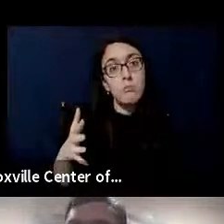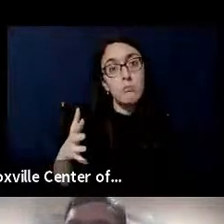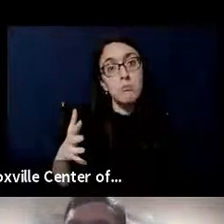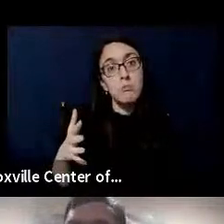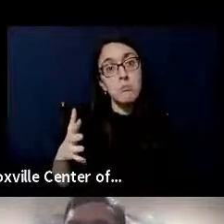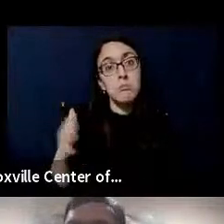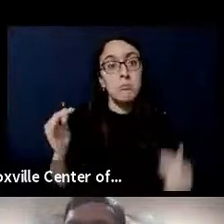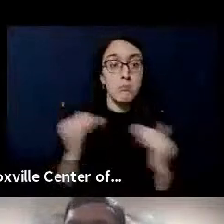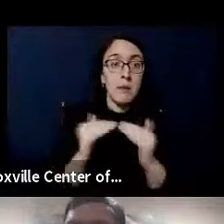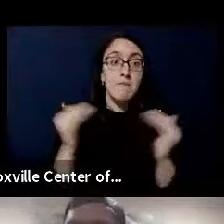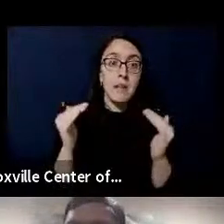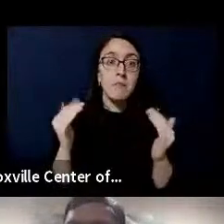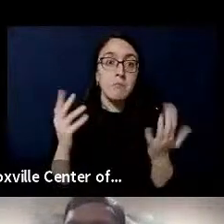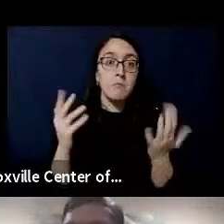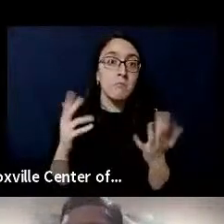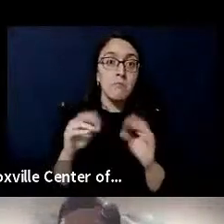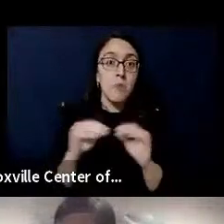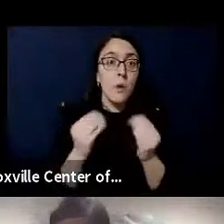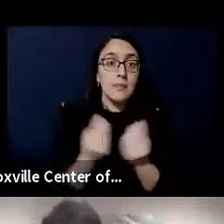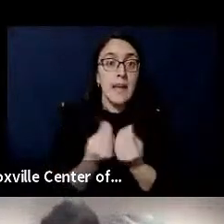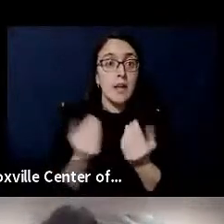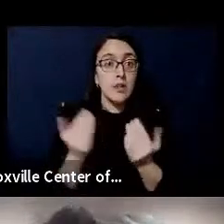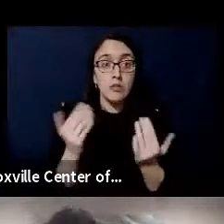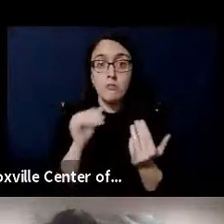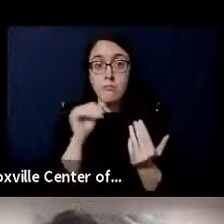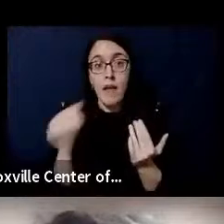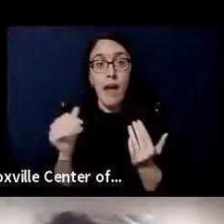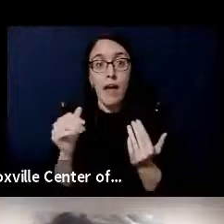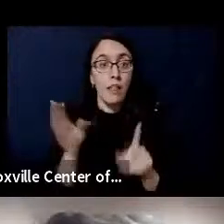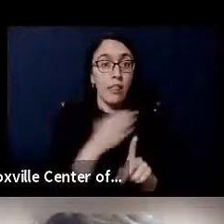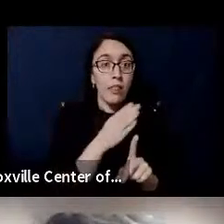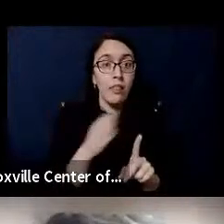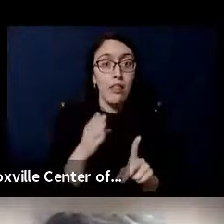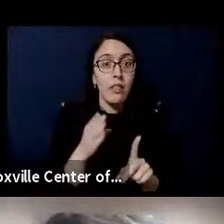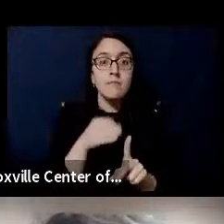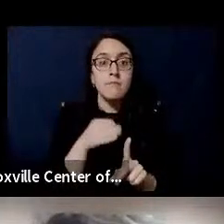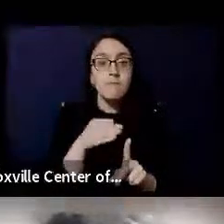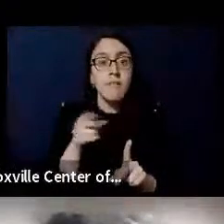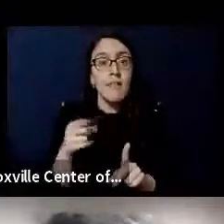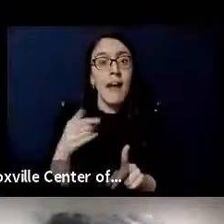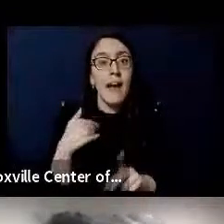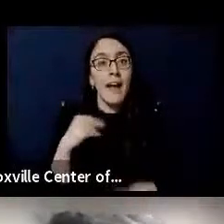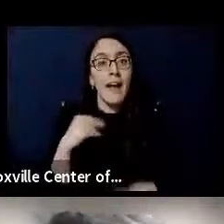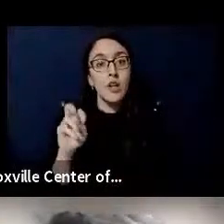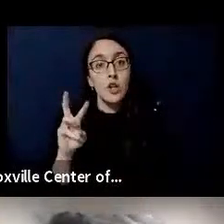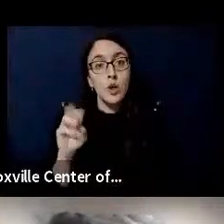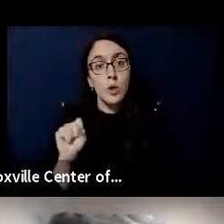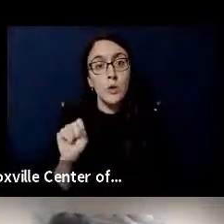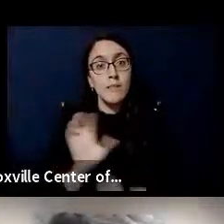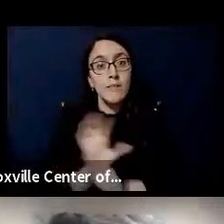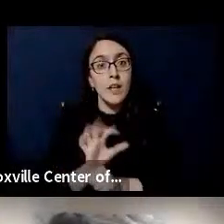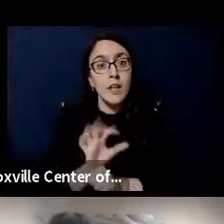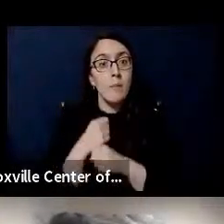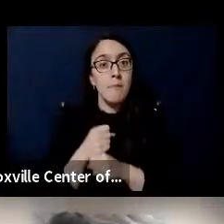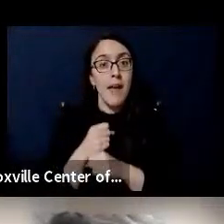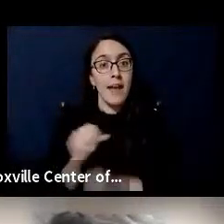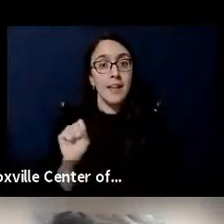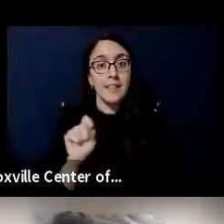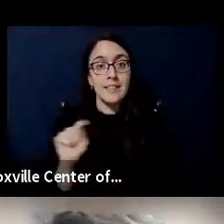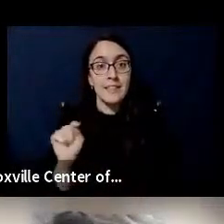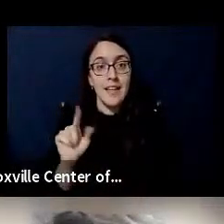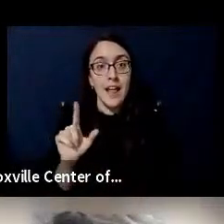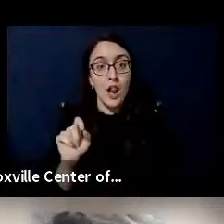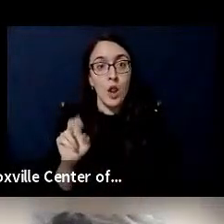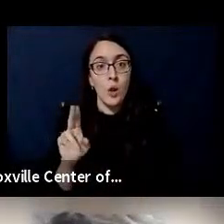even-handed organization, and they have a video that is a news video made in St. Louis by Dr. Kenneth